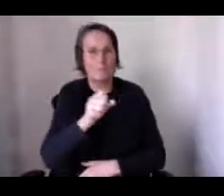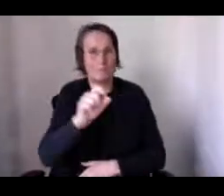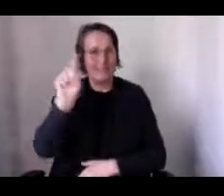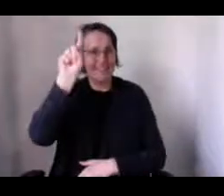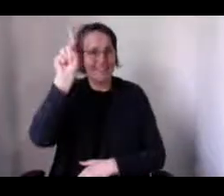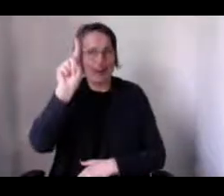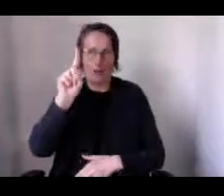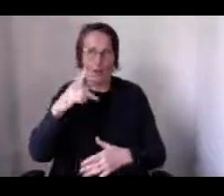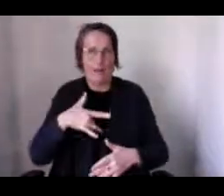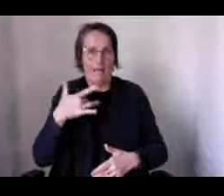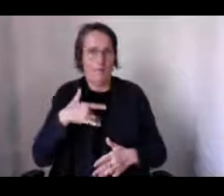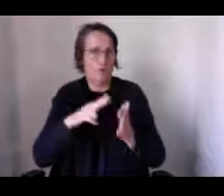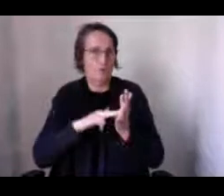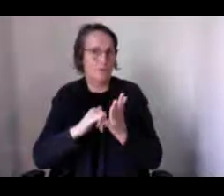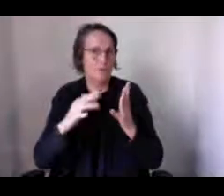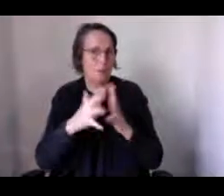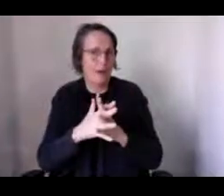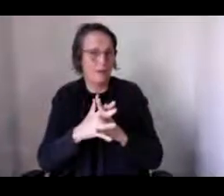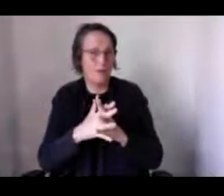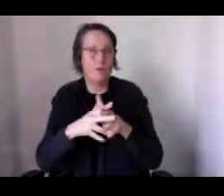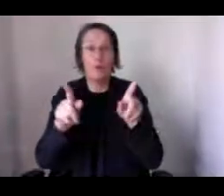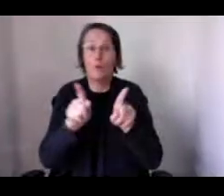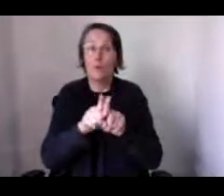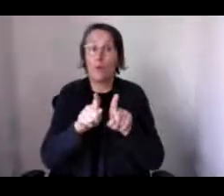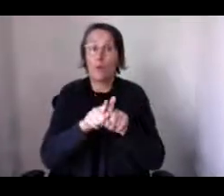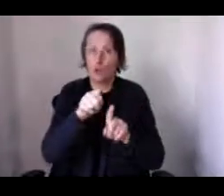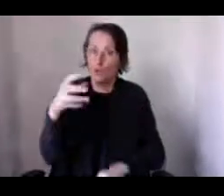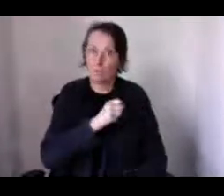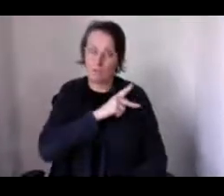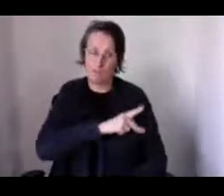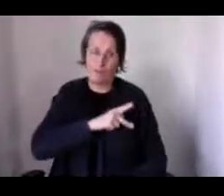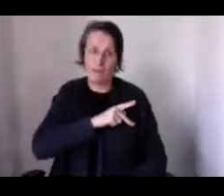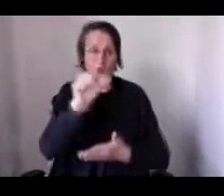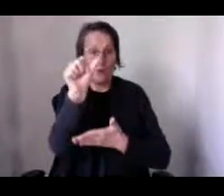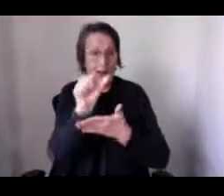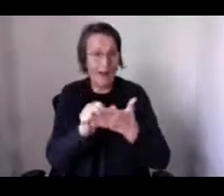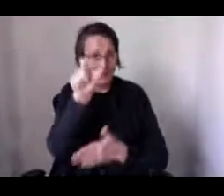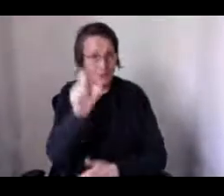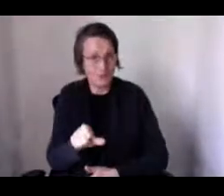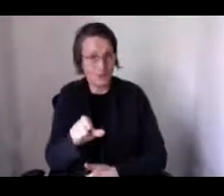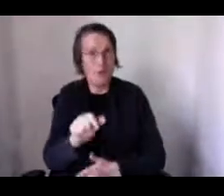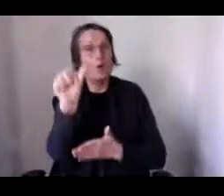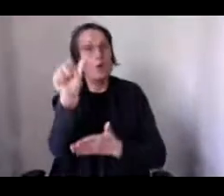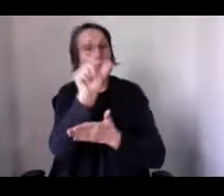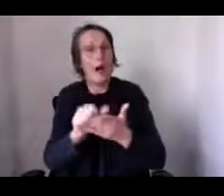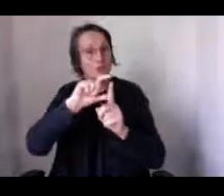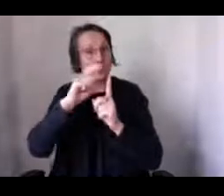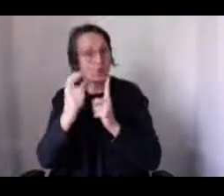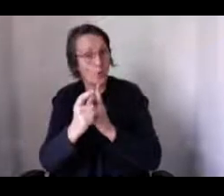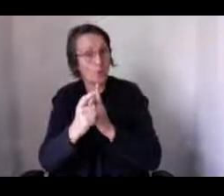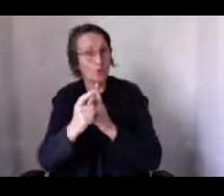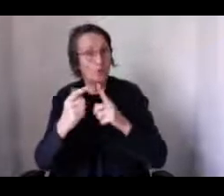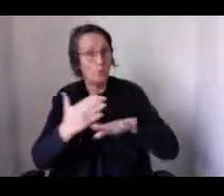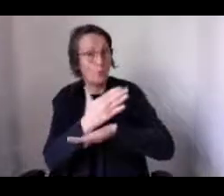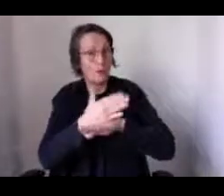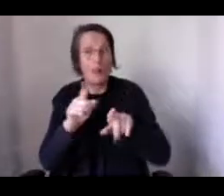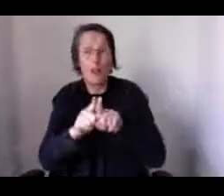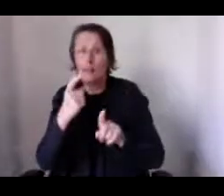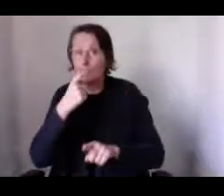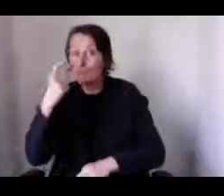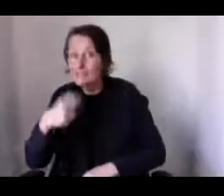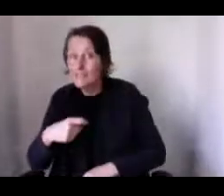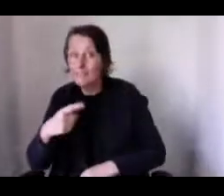South Wales. You also must be a professional artist or arts and cultural worker, and this includes museum workers. If you're